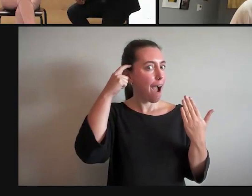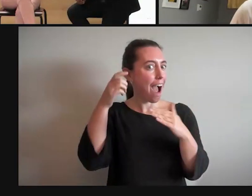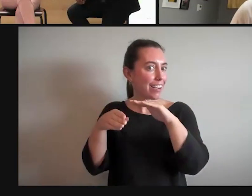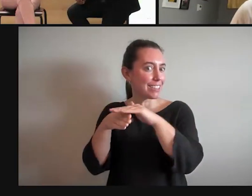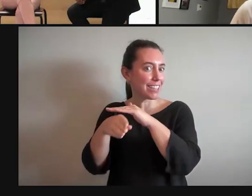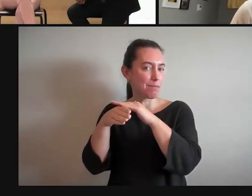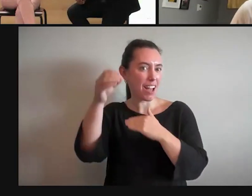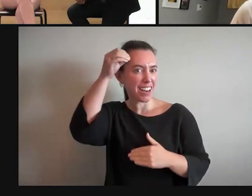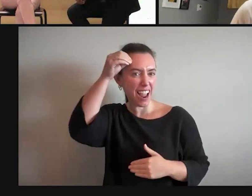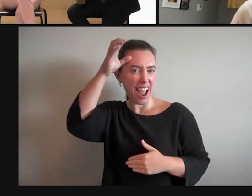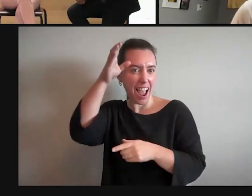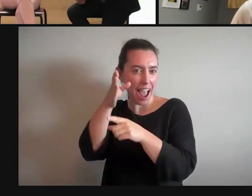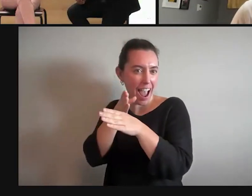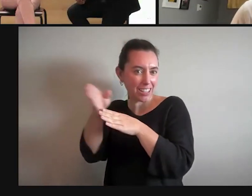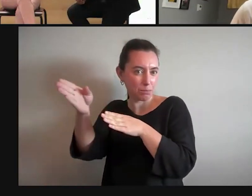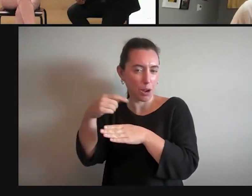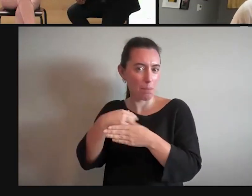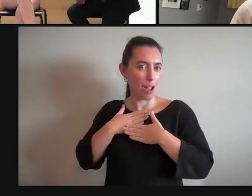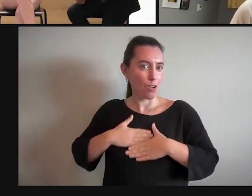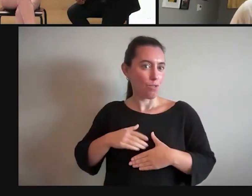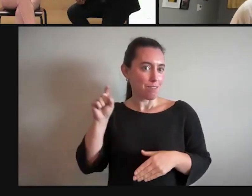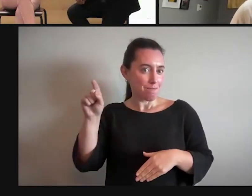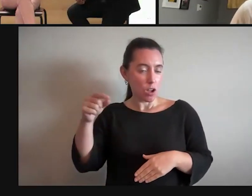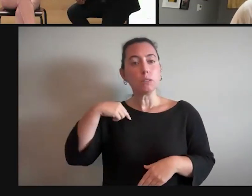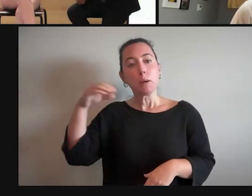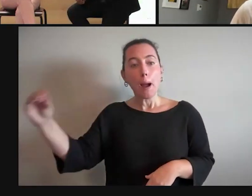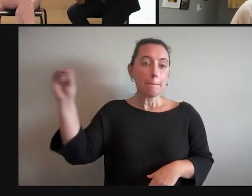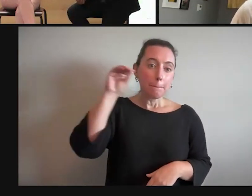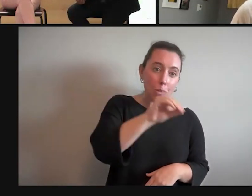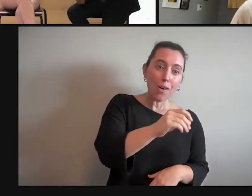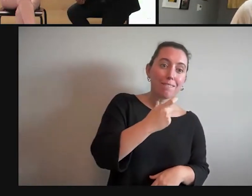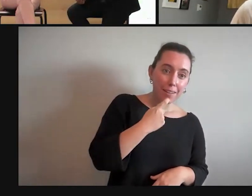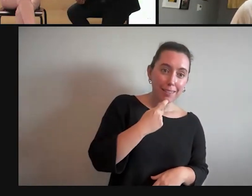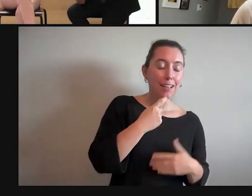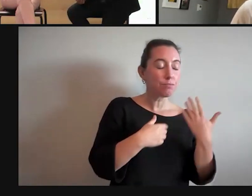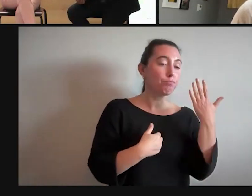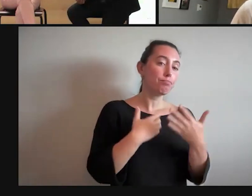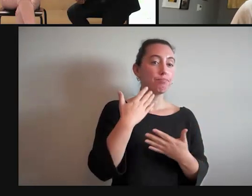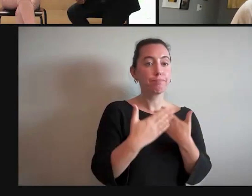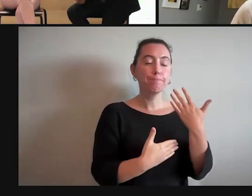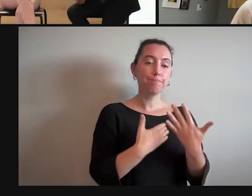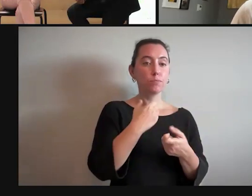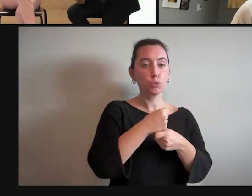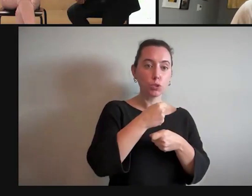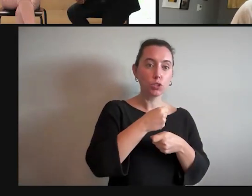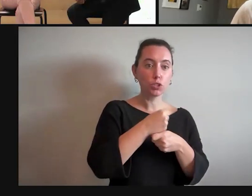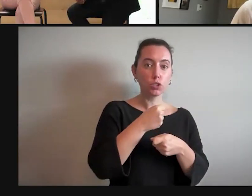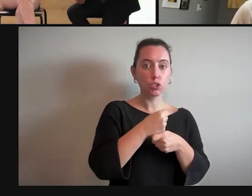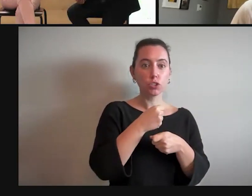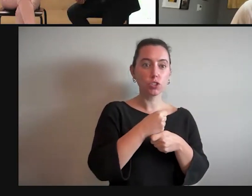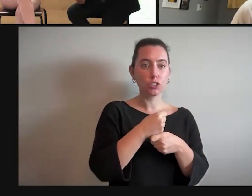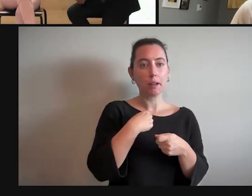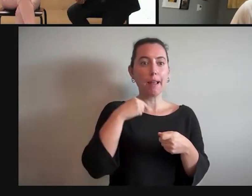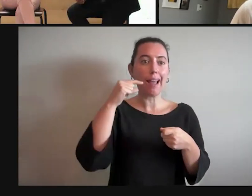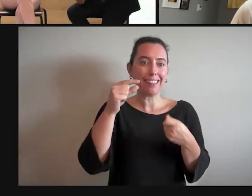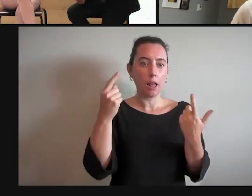expert. But I moved to Finland eventually, and my journey was time to time interrupted. So